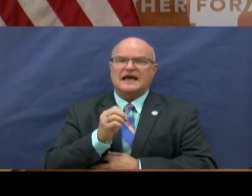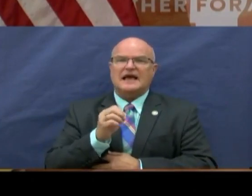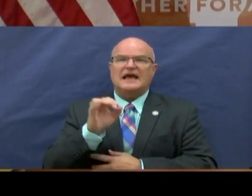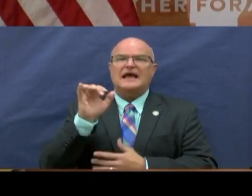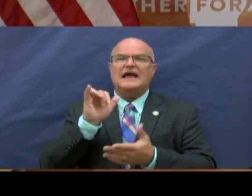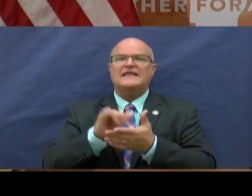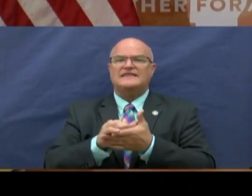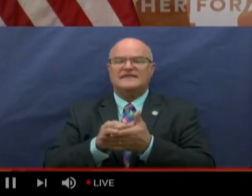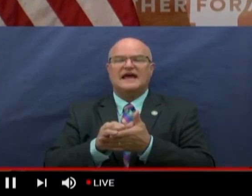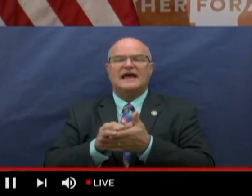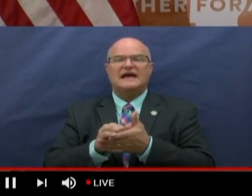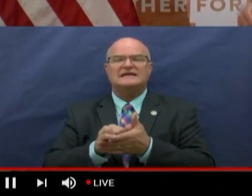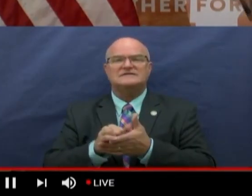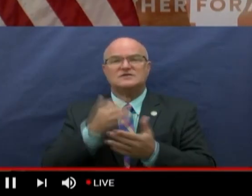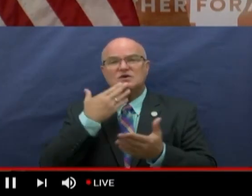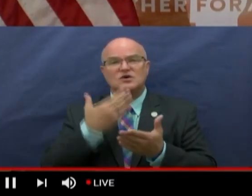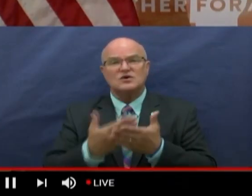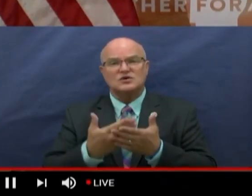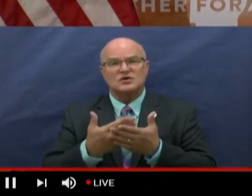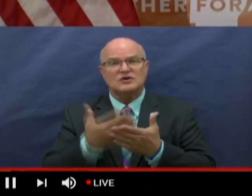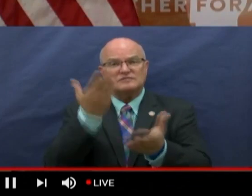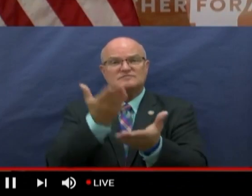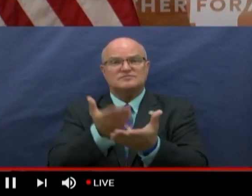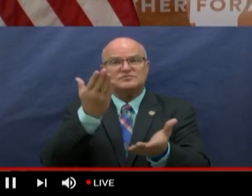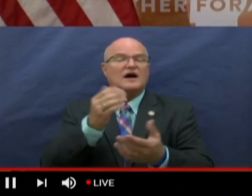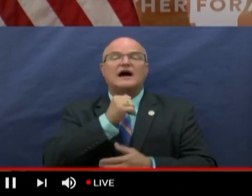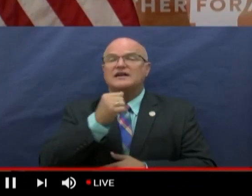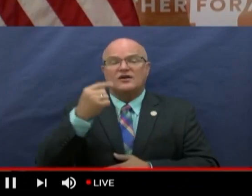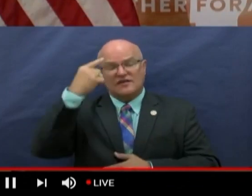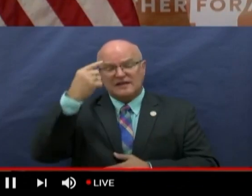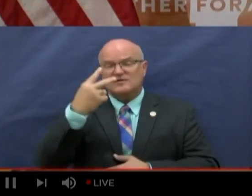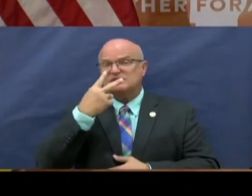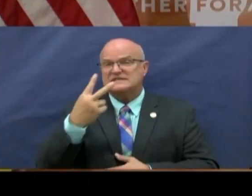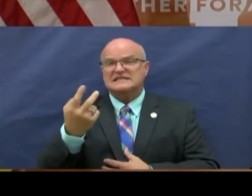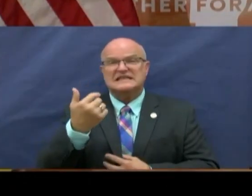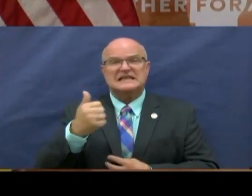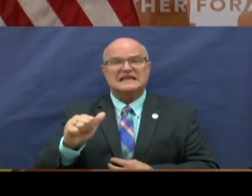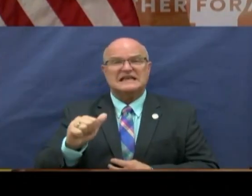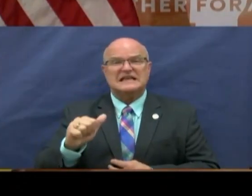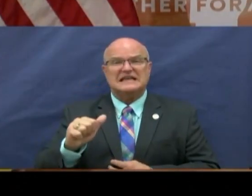that's encouraging sign. I don't think we see any